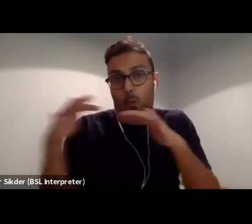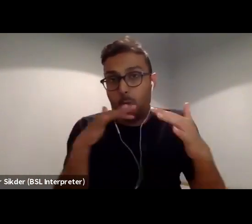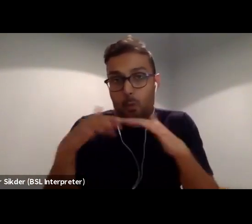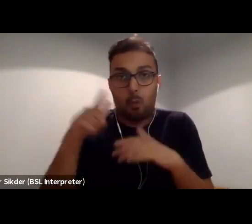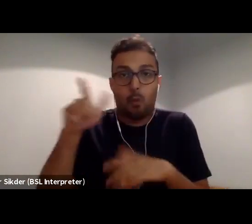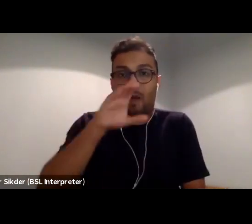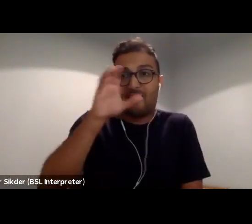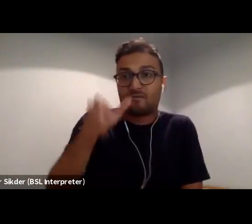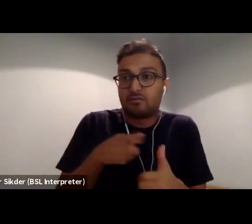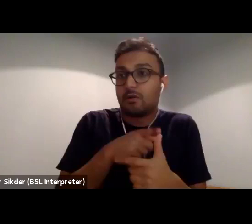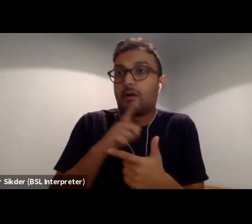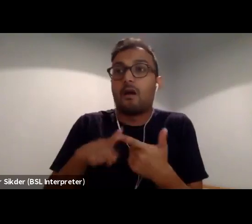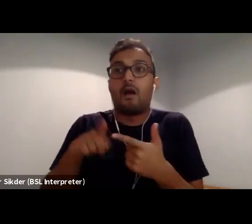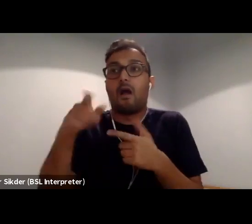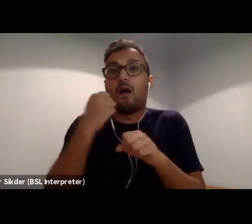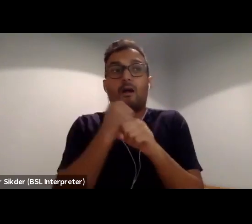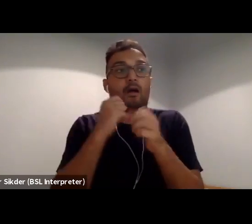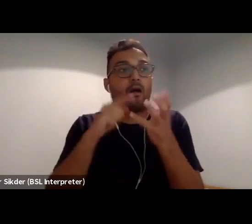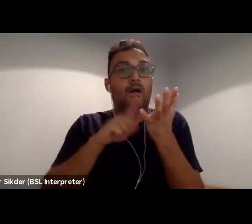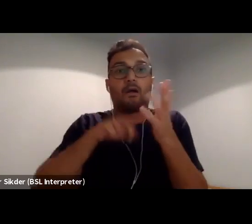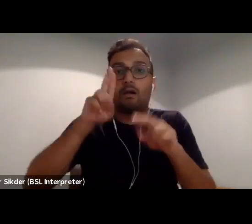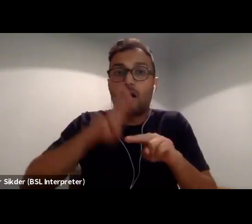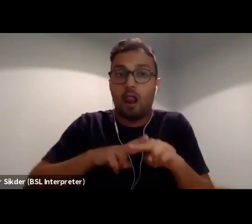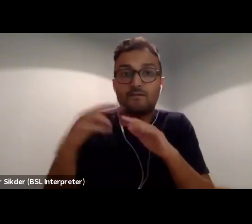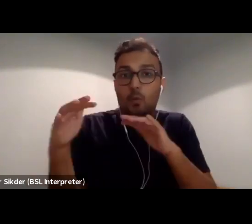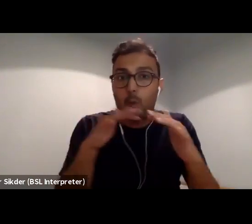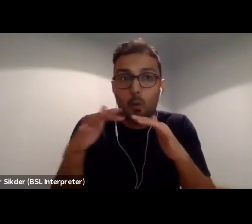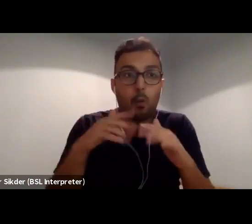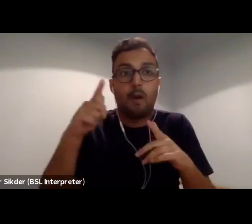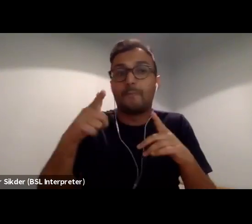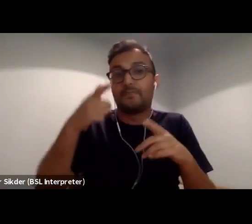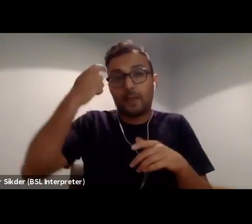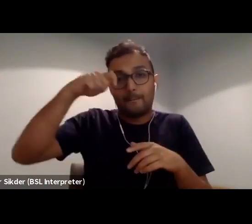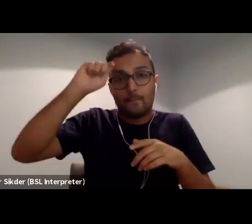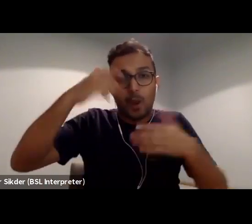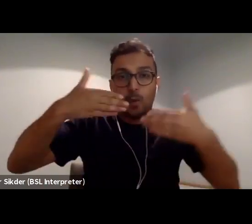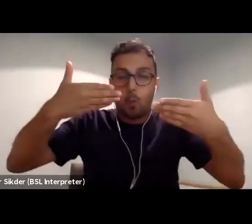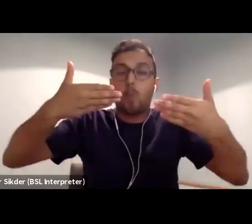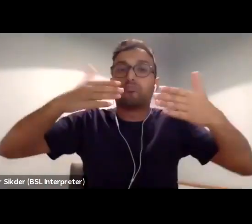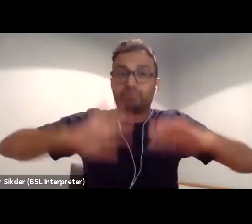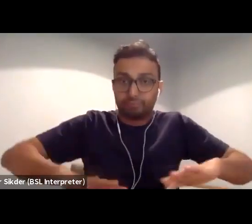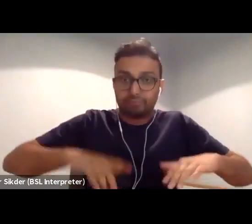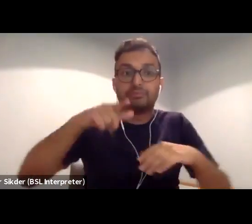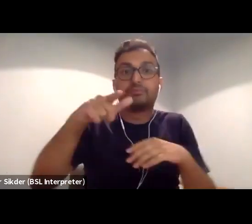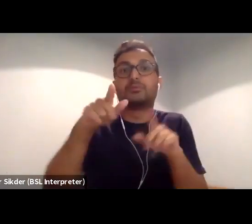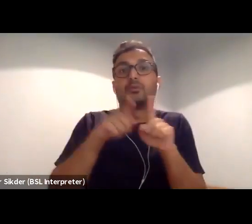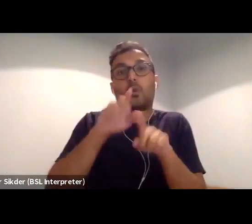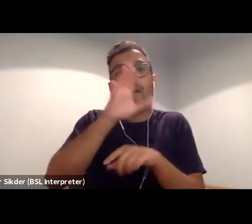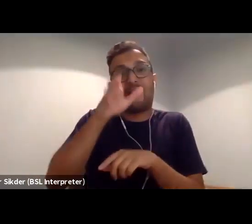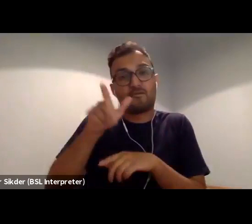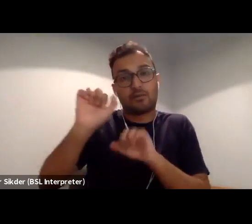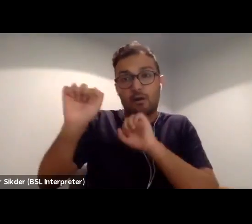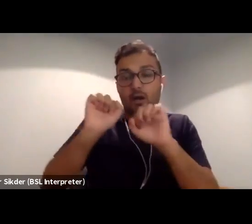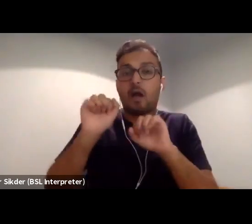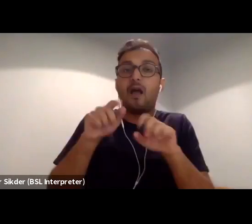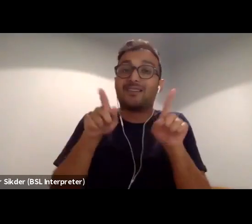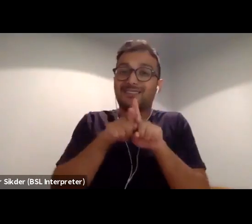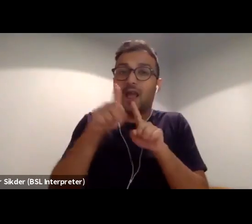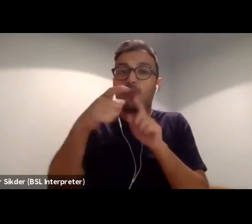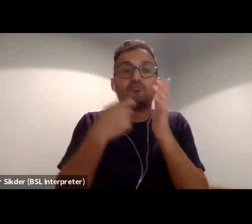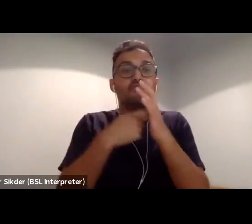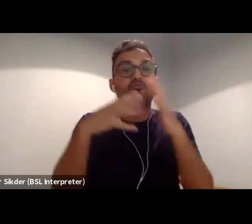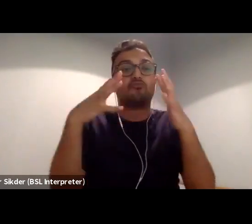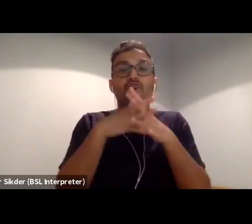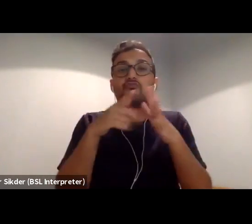War, Perestroika, the fall of the Berlin Wall, and the end of apartheid in South Africa, as well as the genocide in Rwanda